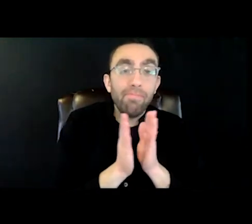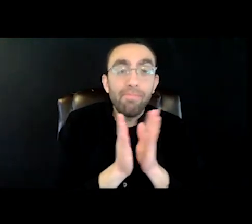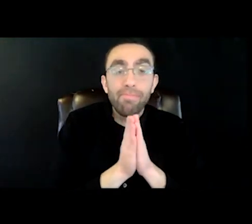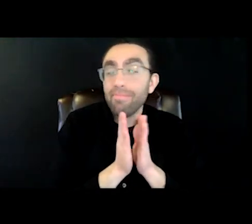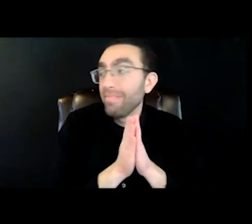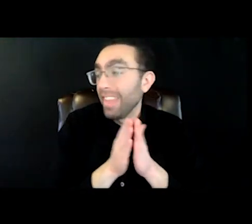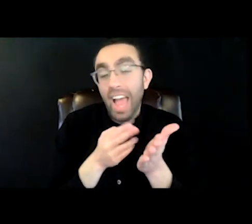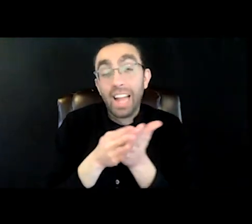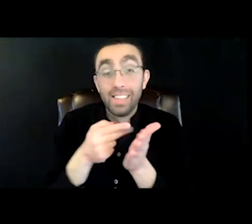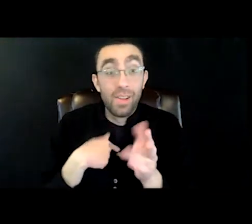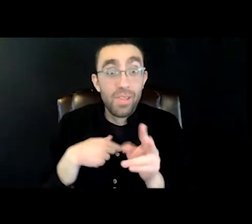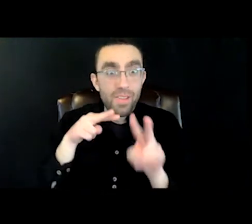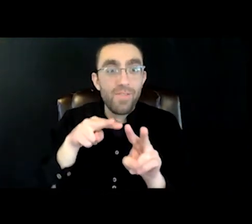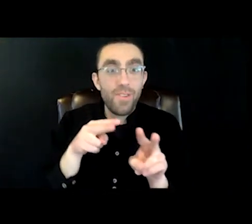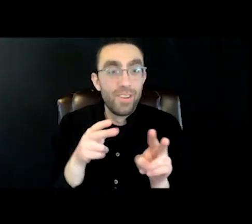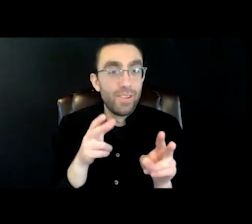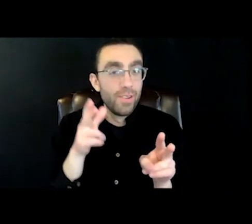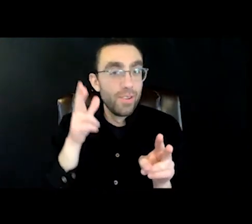I was really looking forward to all